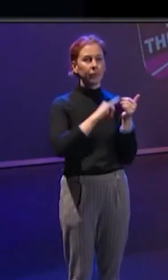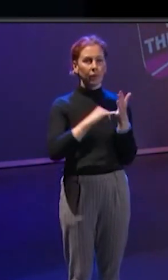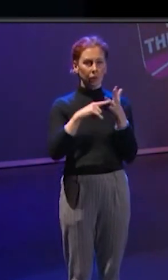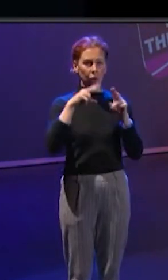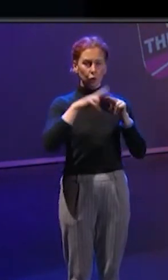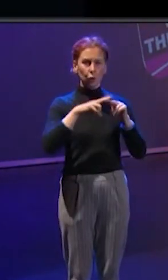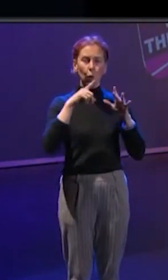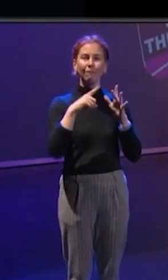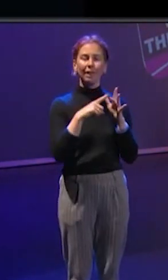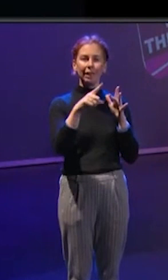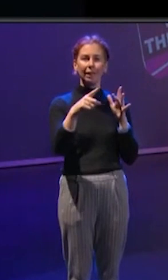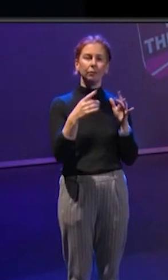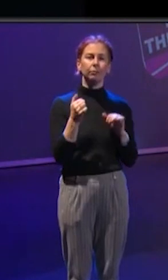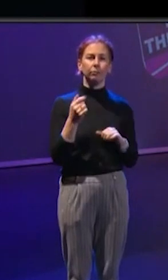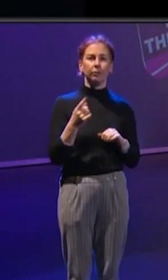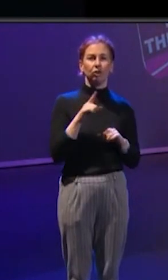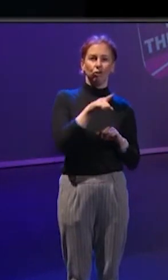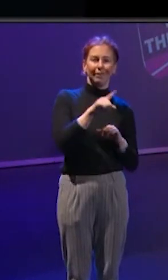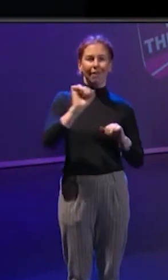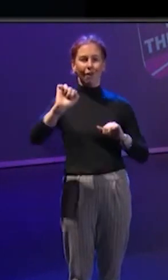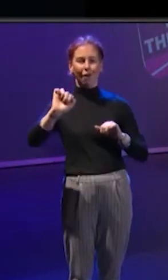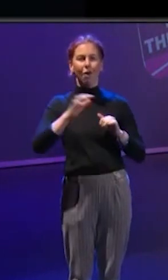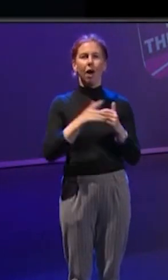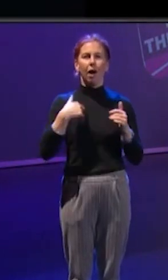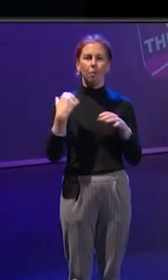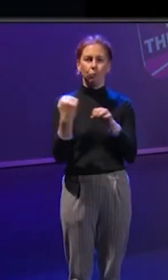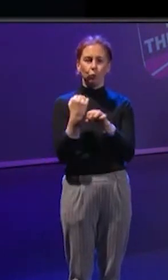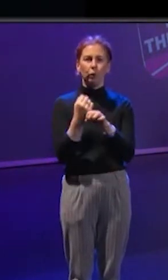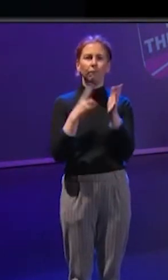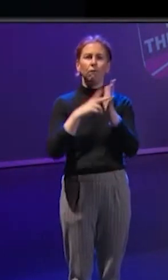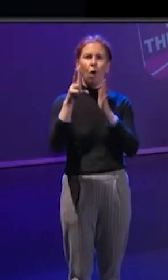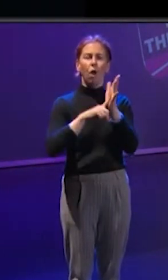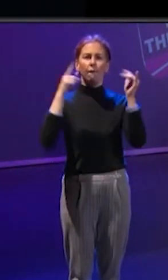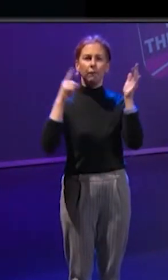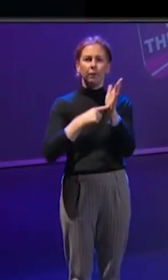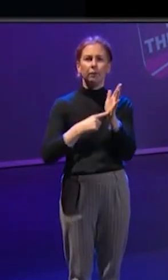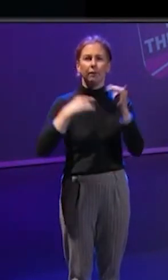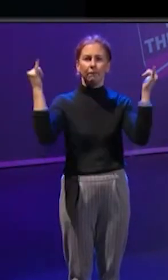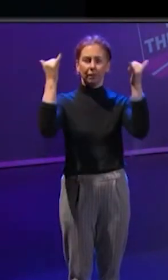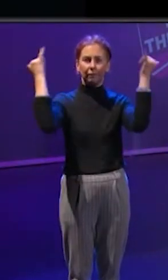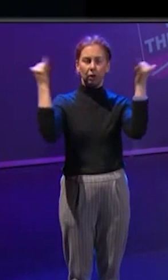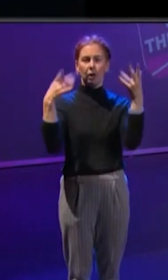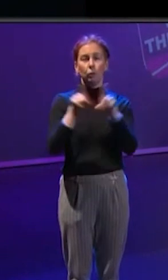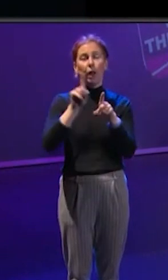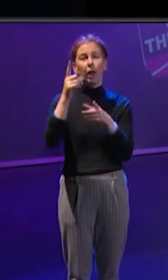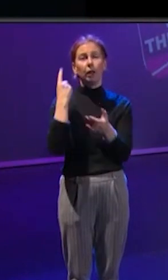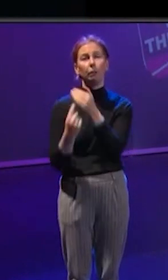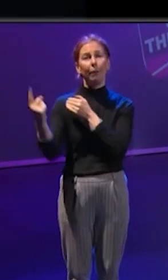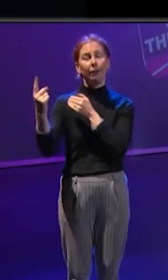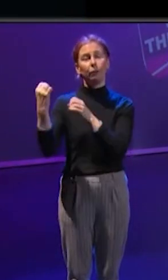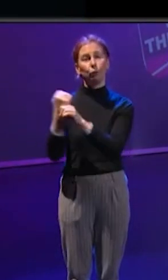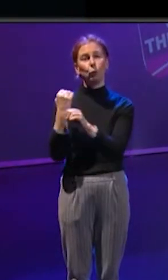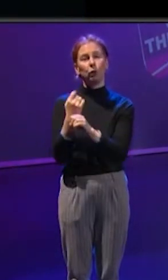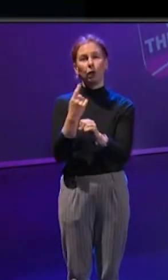pronouns she, her. I'm the producer and general manager at Vault Festival, and an independent producer through my company, Metal Rabbit